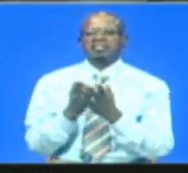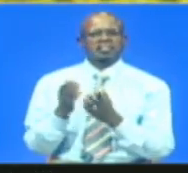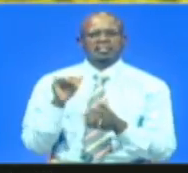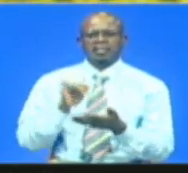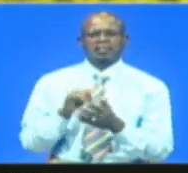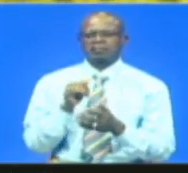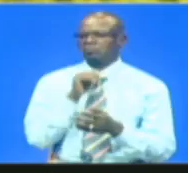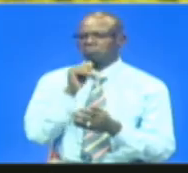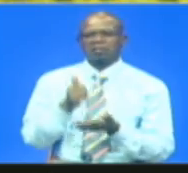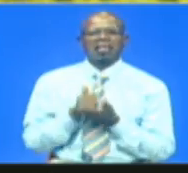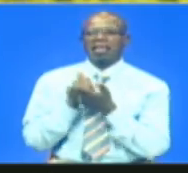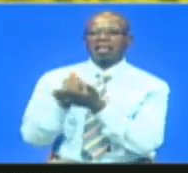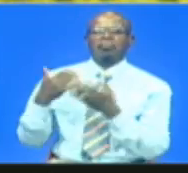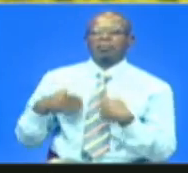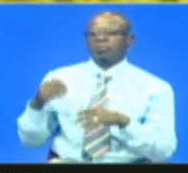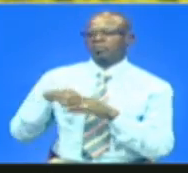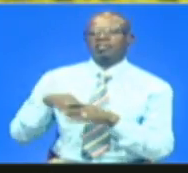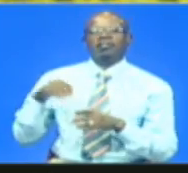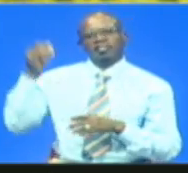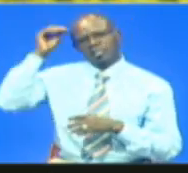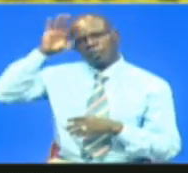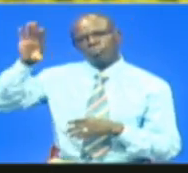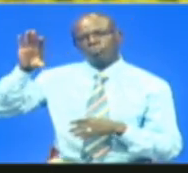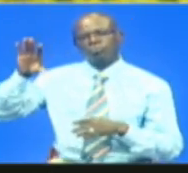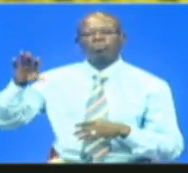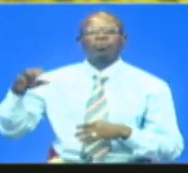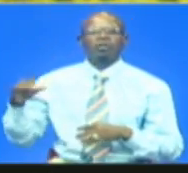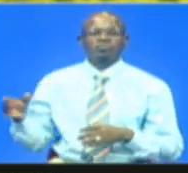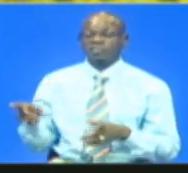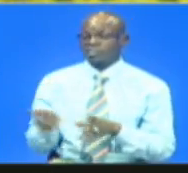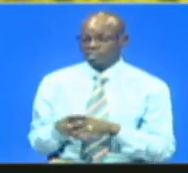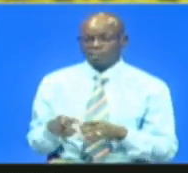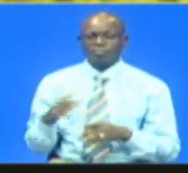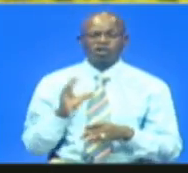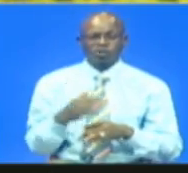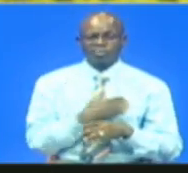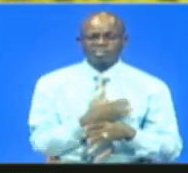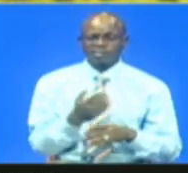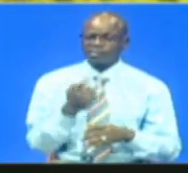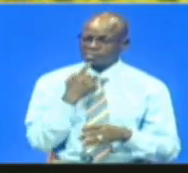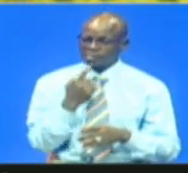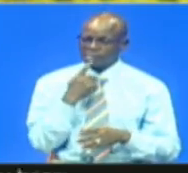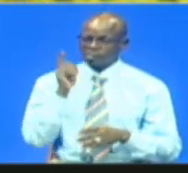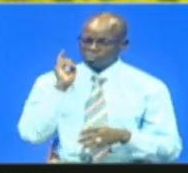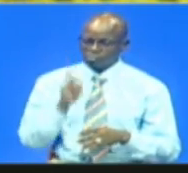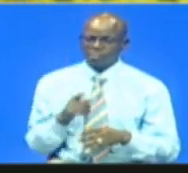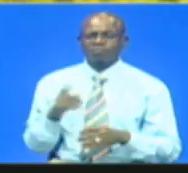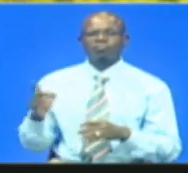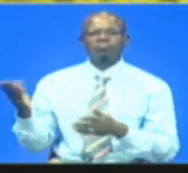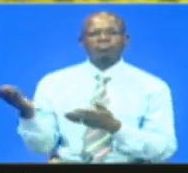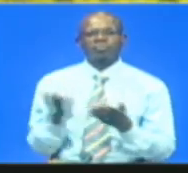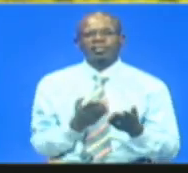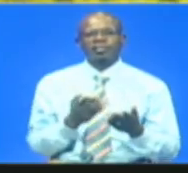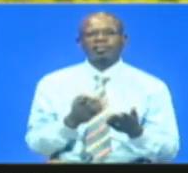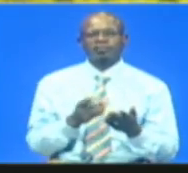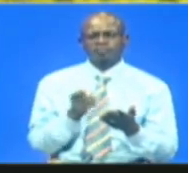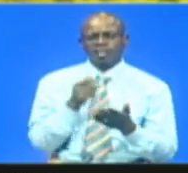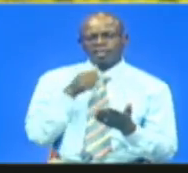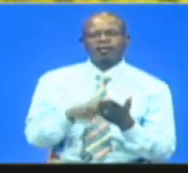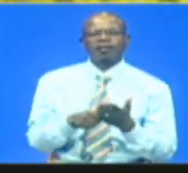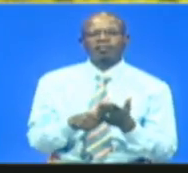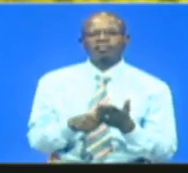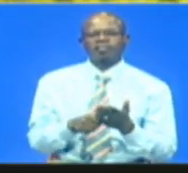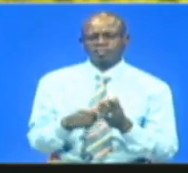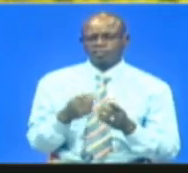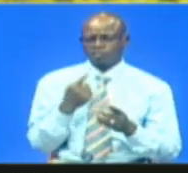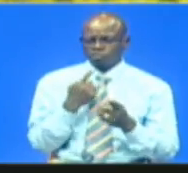County. The committee has also directed the governor to table his written responses on auditors' queries for the